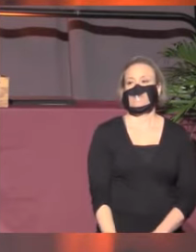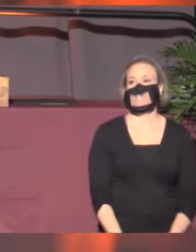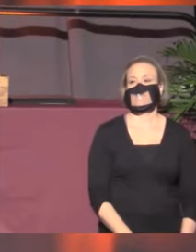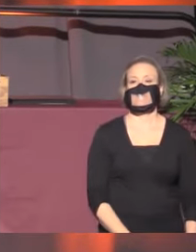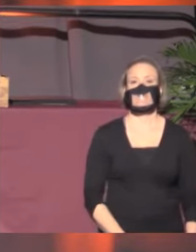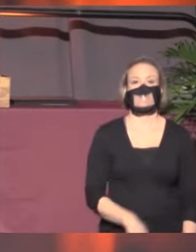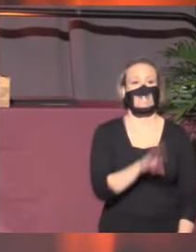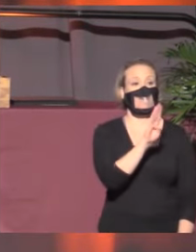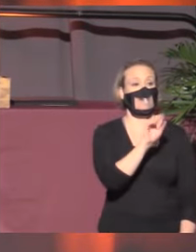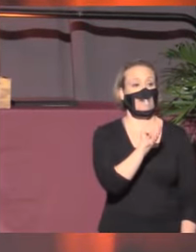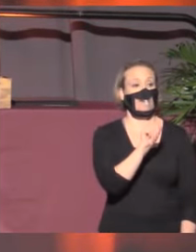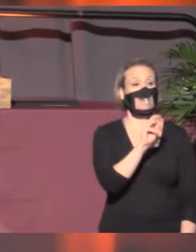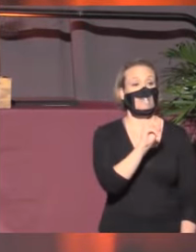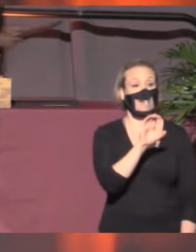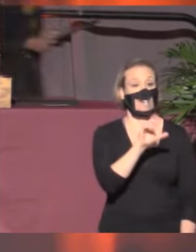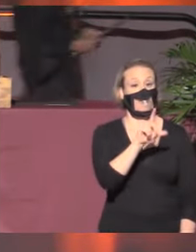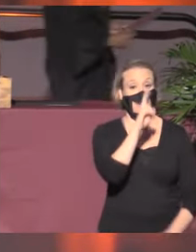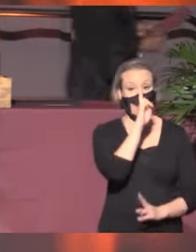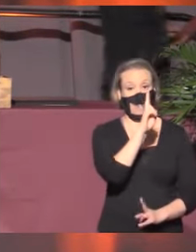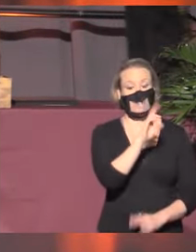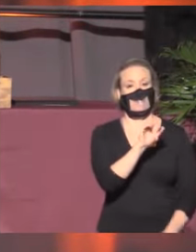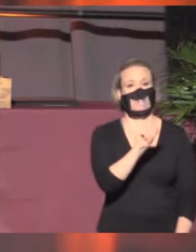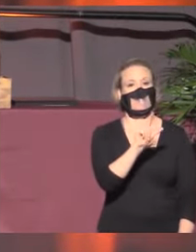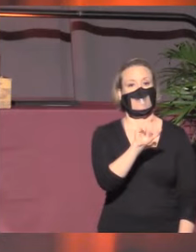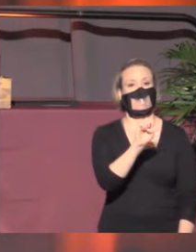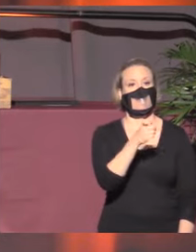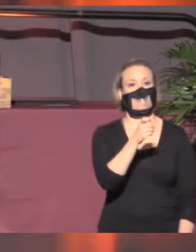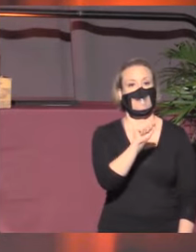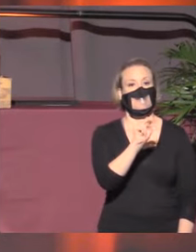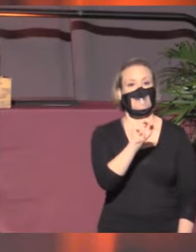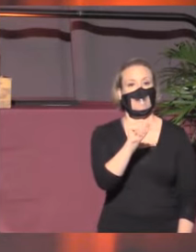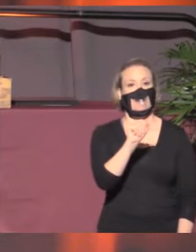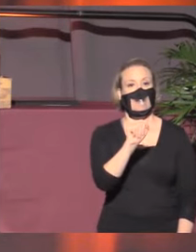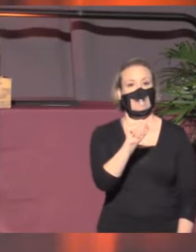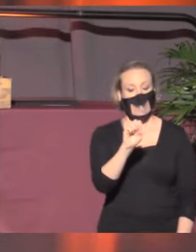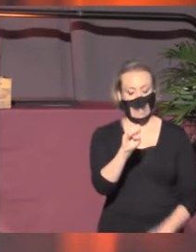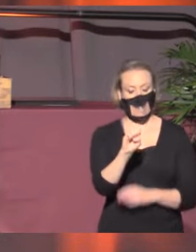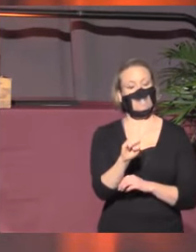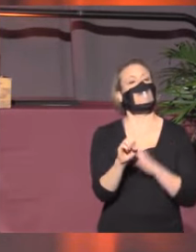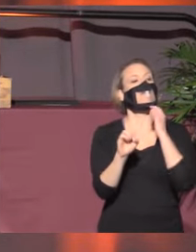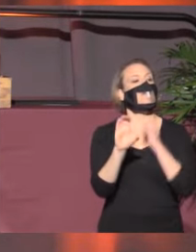Bachelor of Arts, magna cum laude, Alexa Ann Clausen.